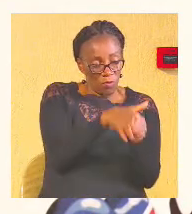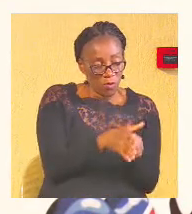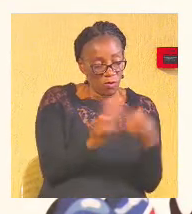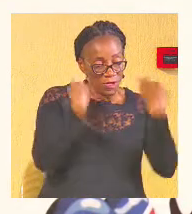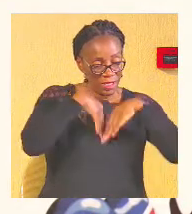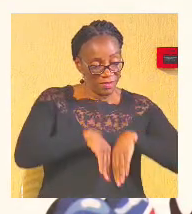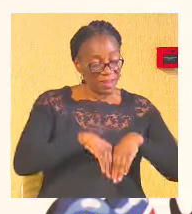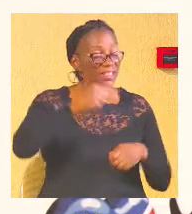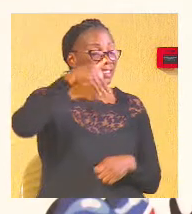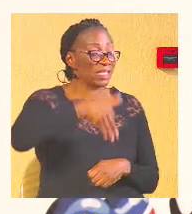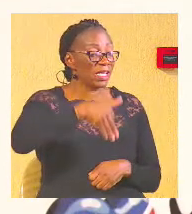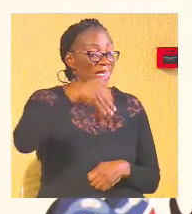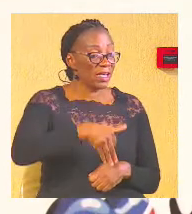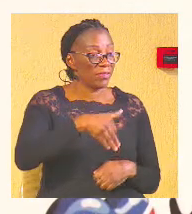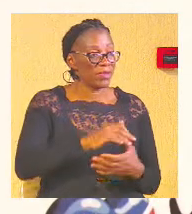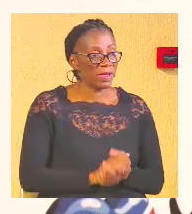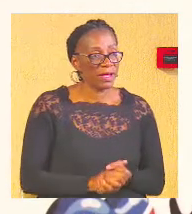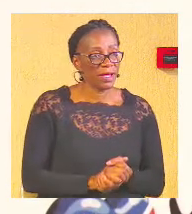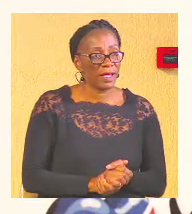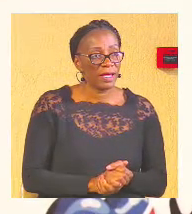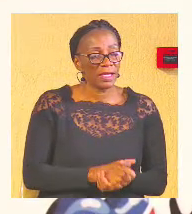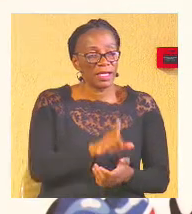far stand at 16.